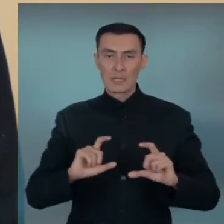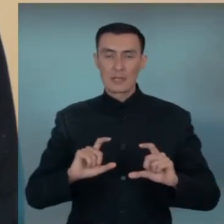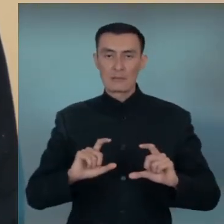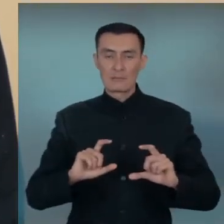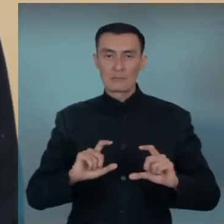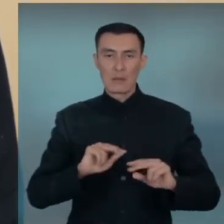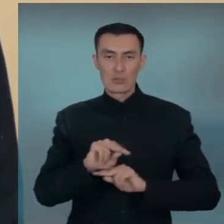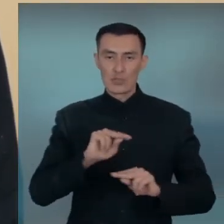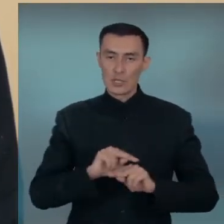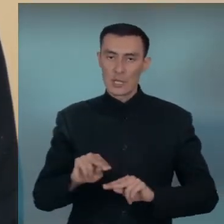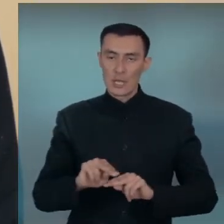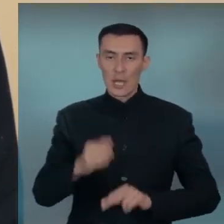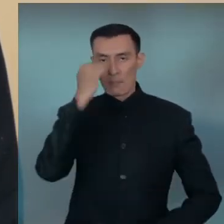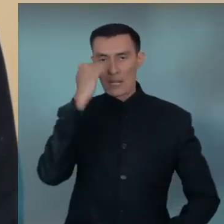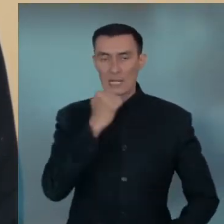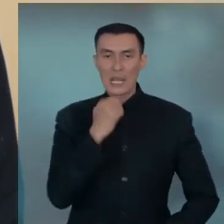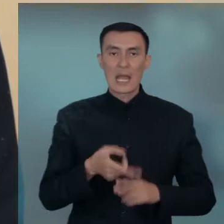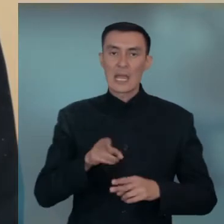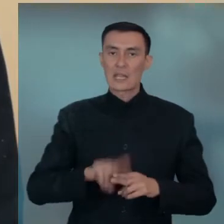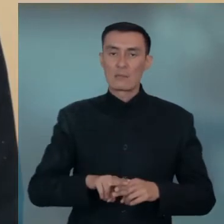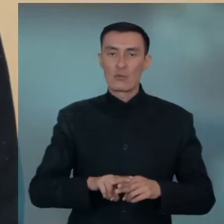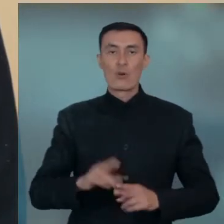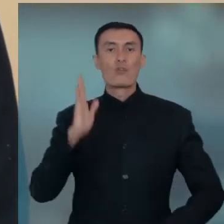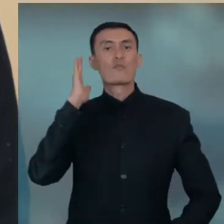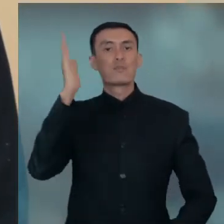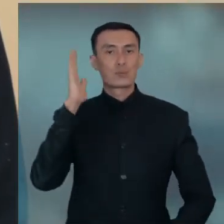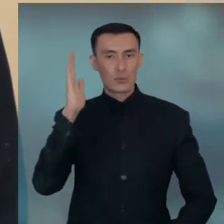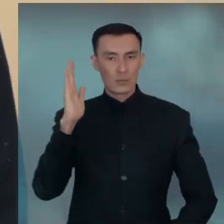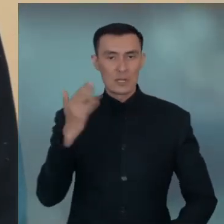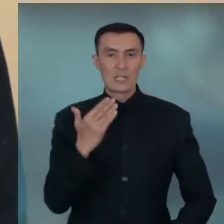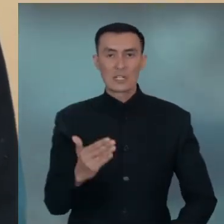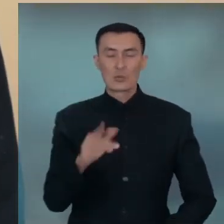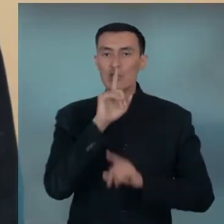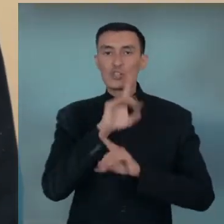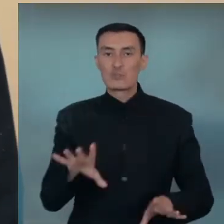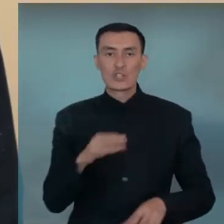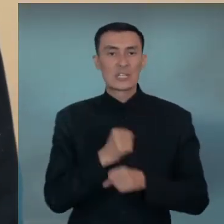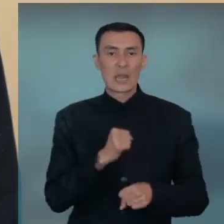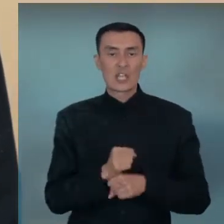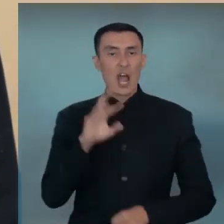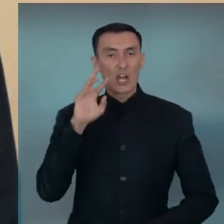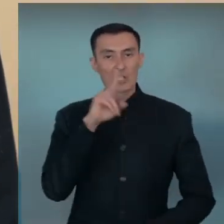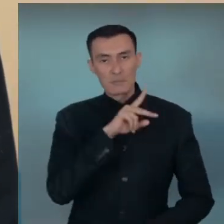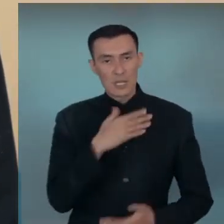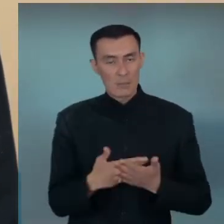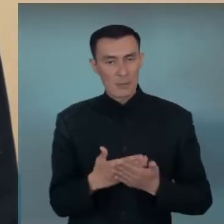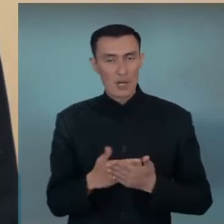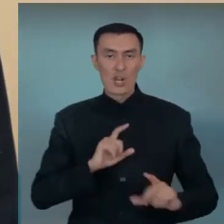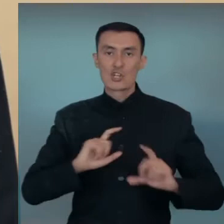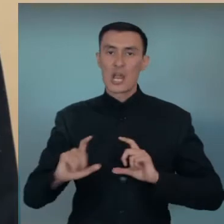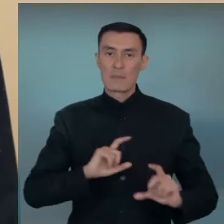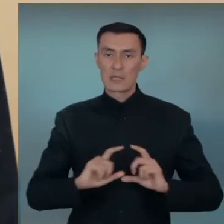Chess disciplines you. Thanks to chess, you won't make mistakes in future. Chess